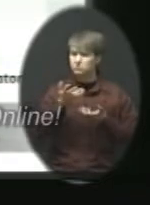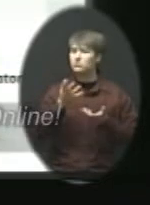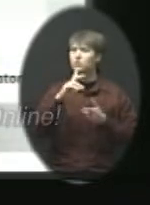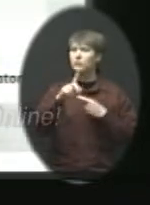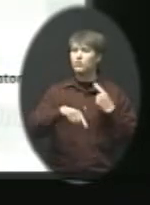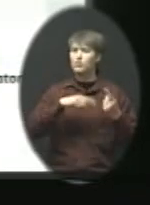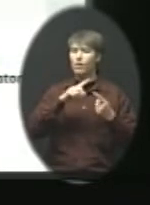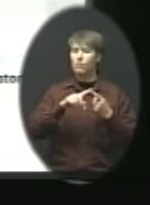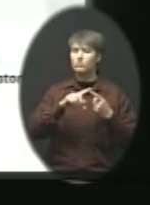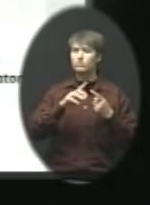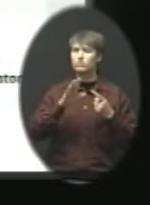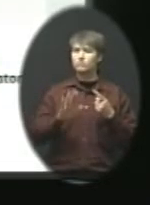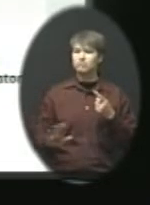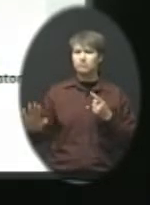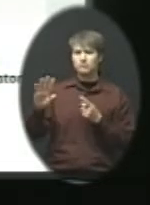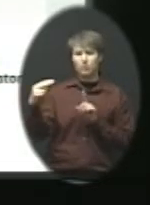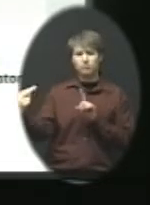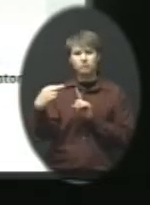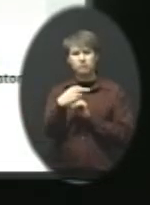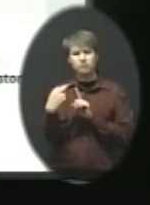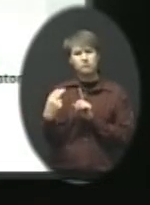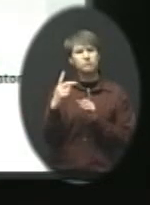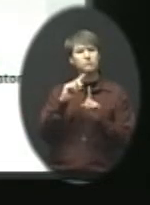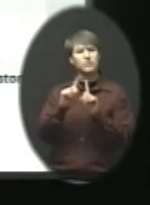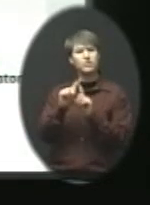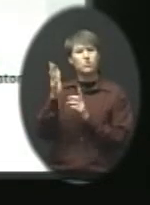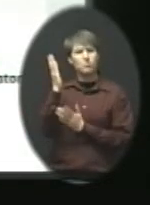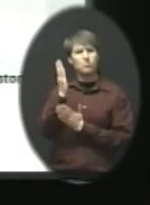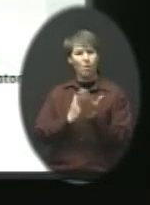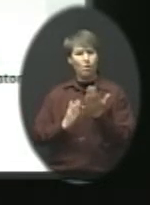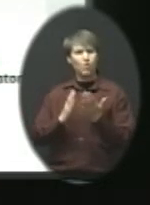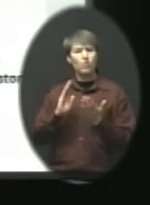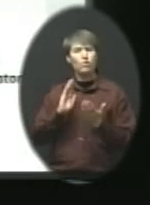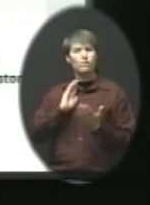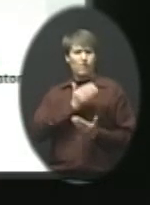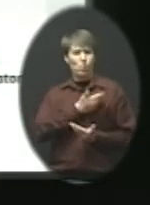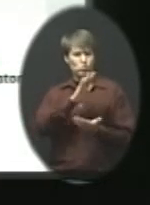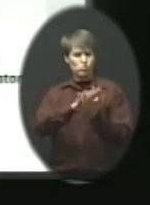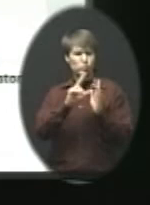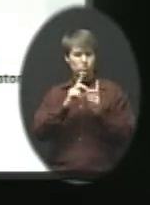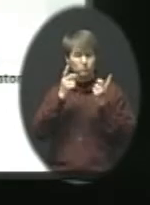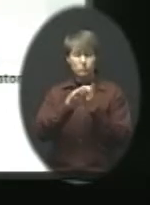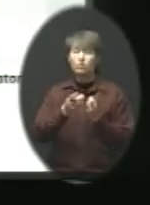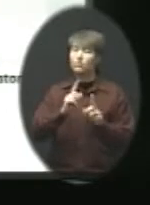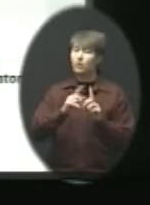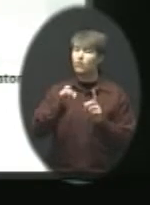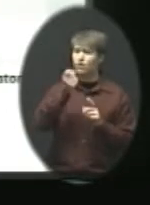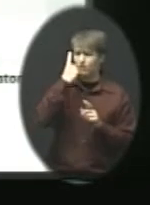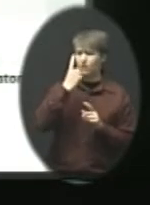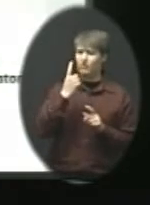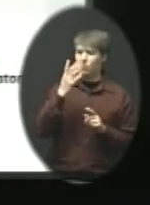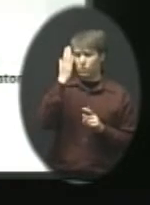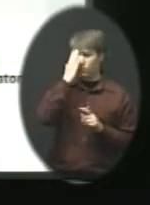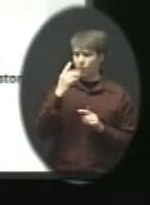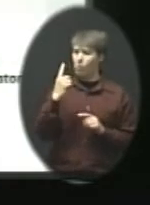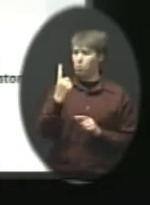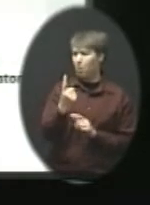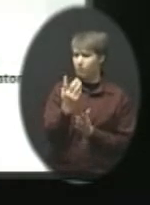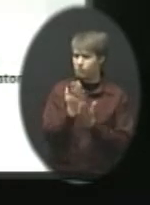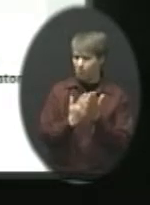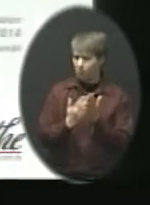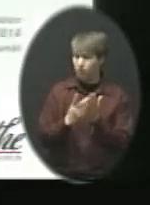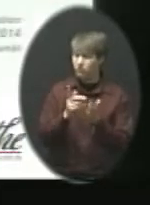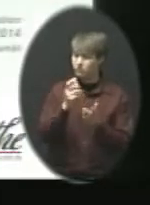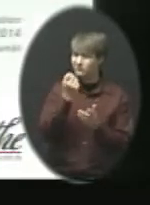Regarding people's perception of different aspects of our school district. But it is, again, only one piece of the puzzle, but an